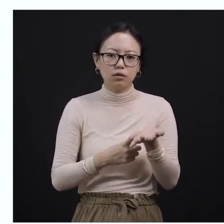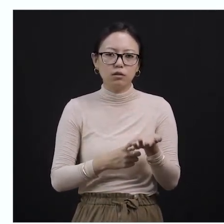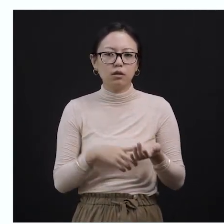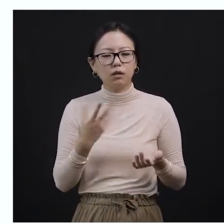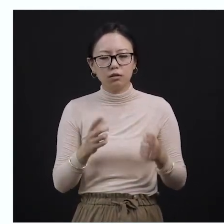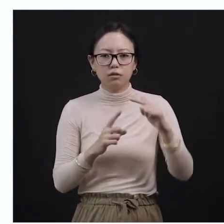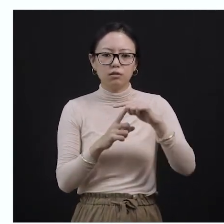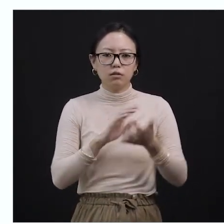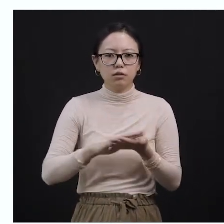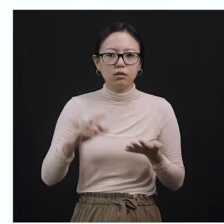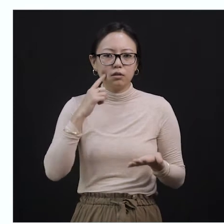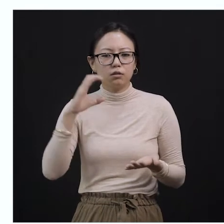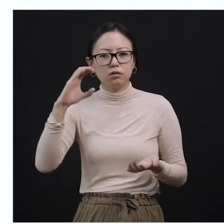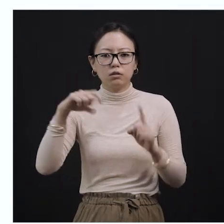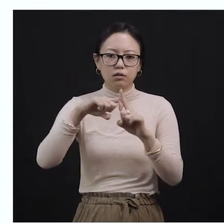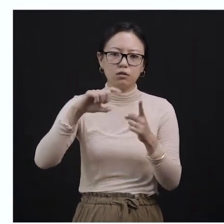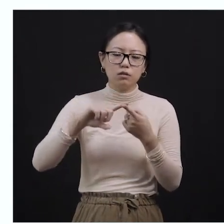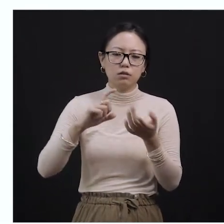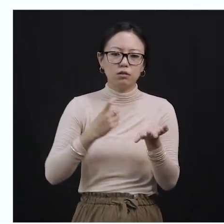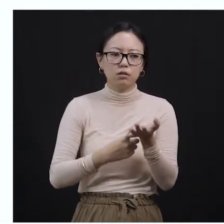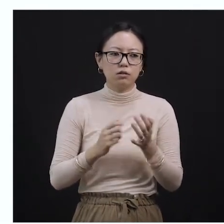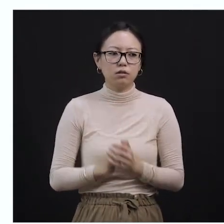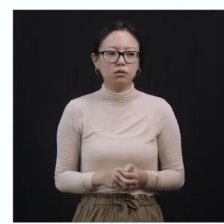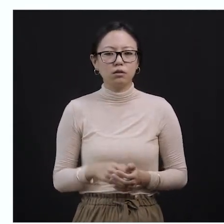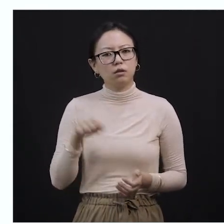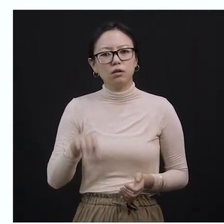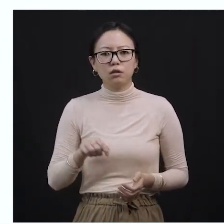at the next one. Taller, shorter.